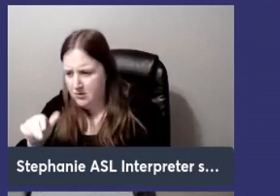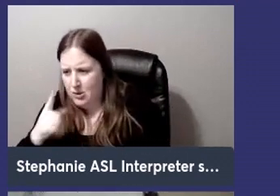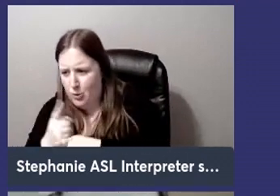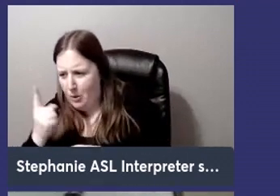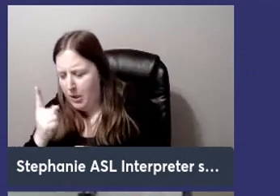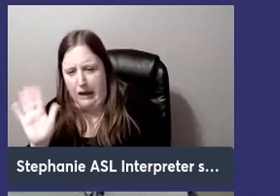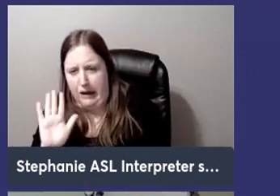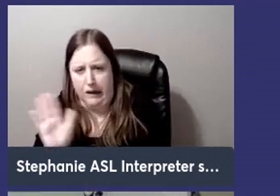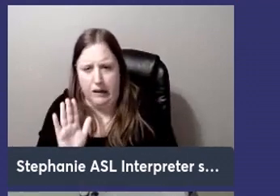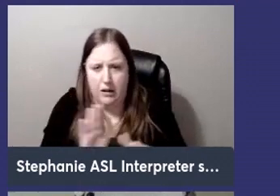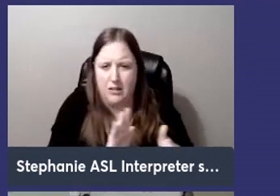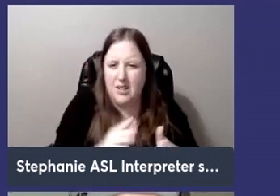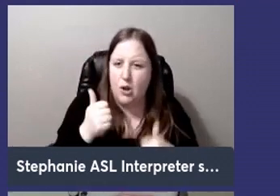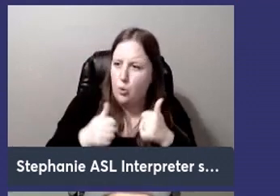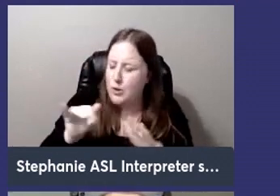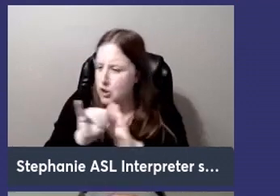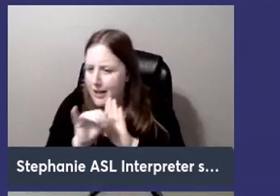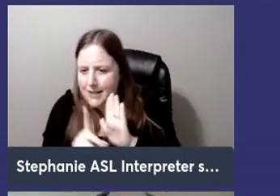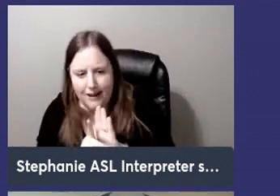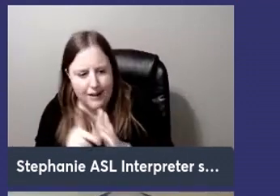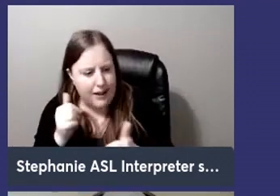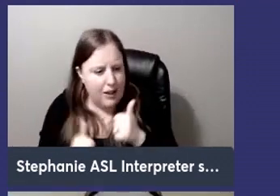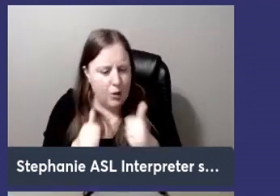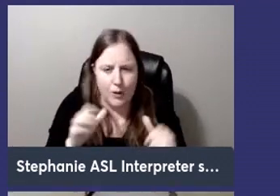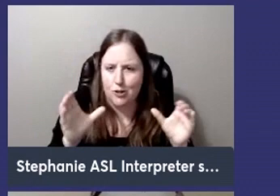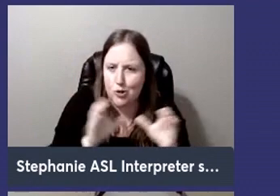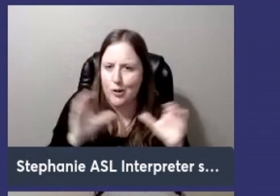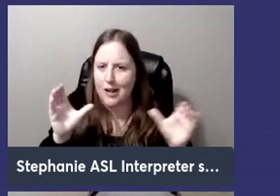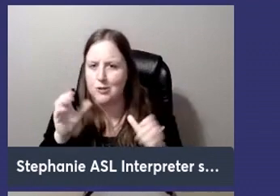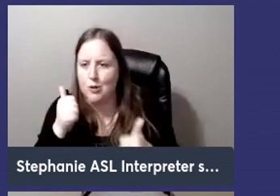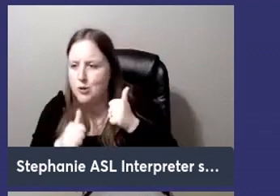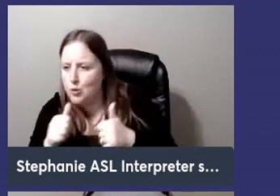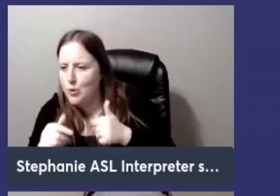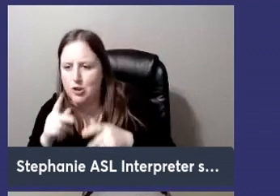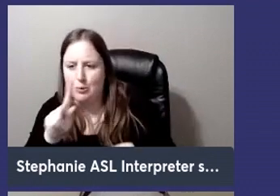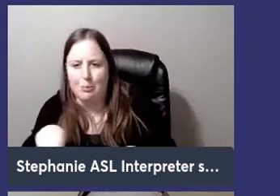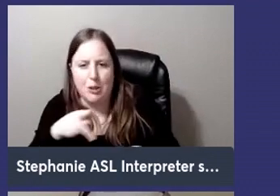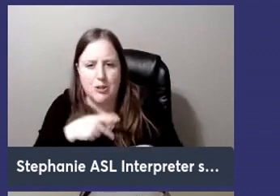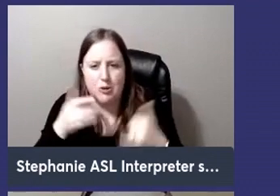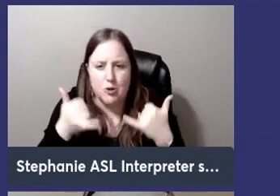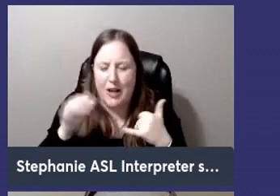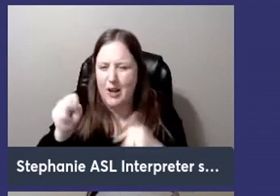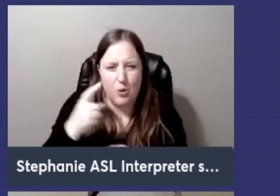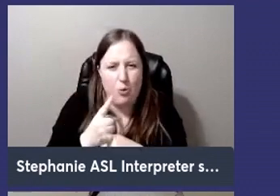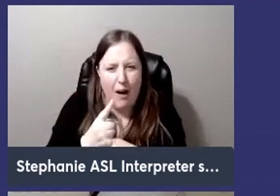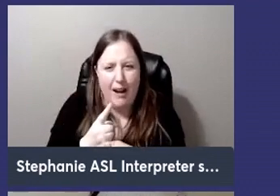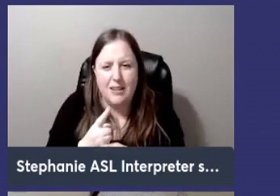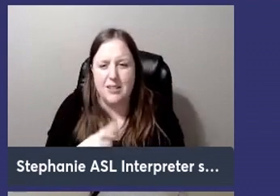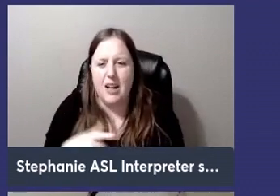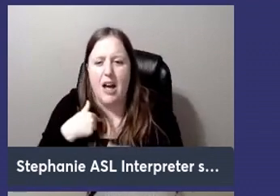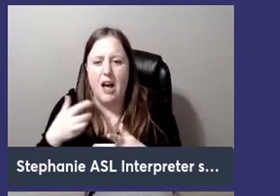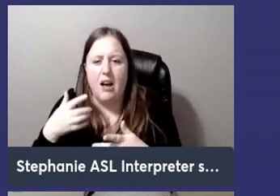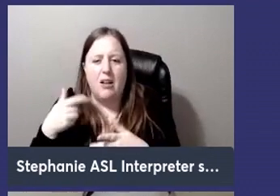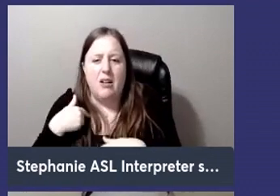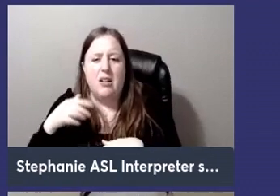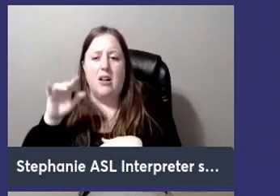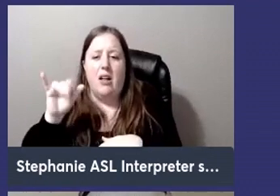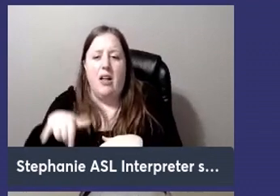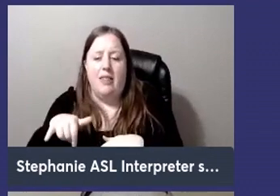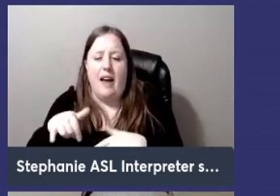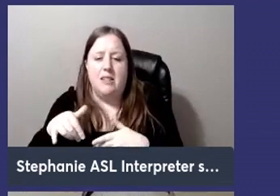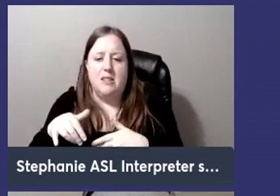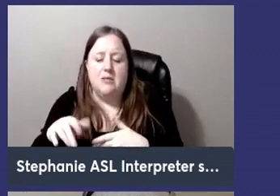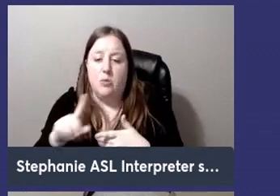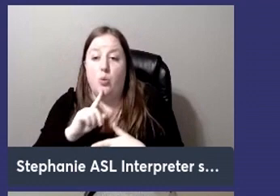no, which identity am I? Yeah, which persona do I want to be today? Yeah. I want to pause there if there's other questions on, but that's in the nutshell what it was.